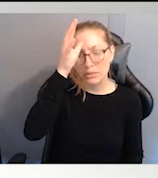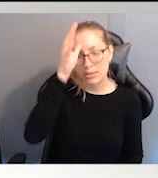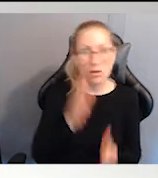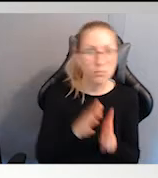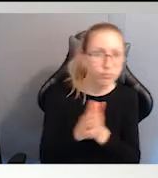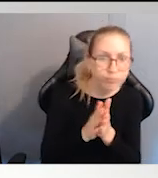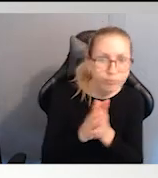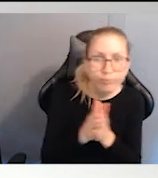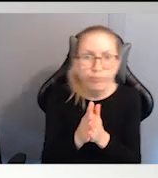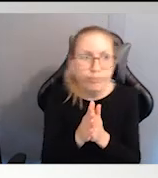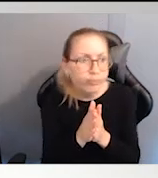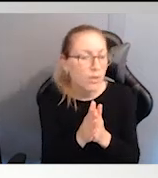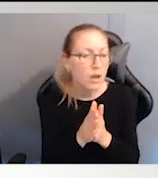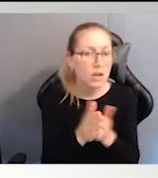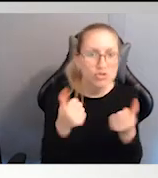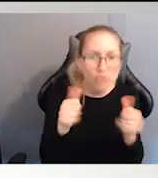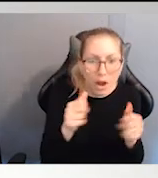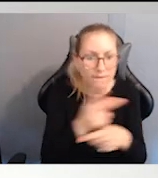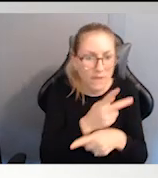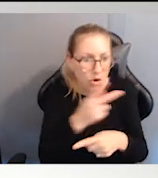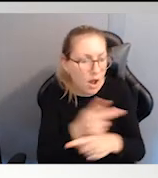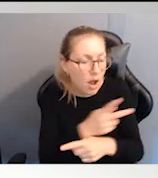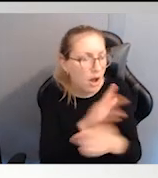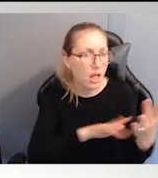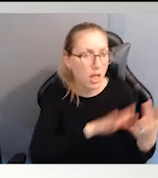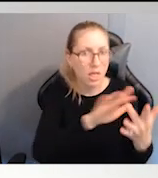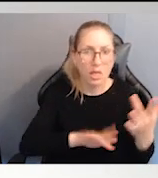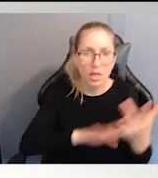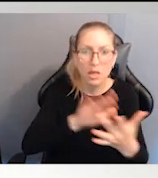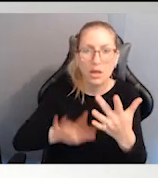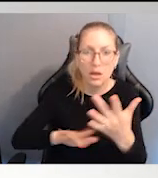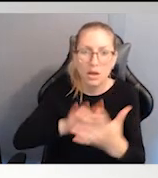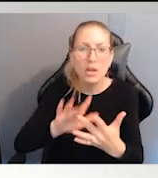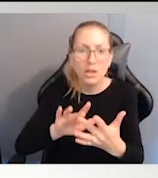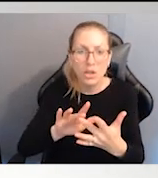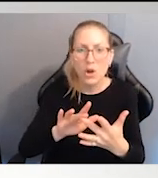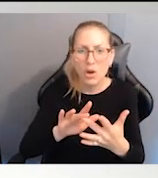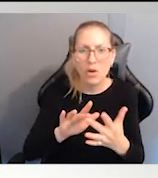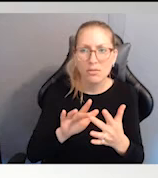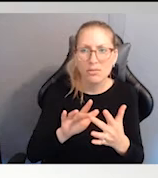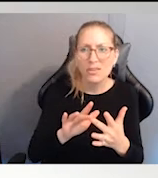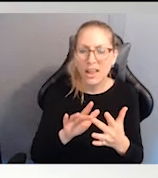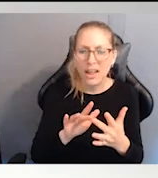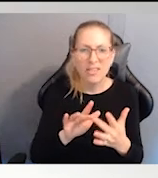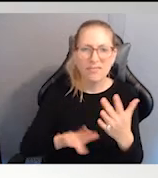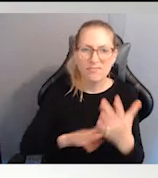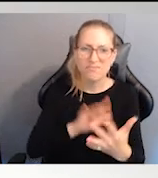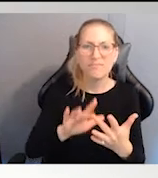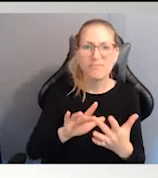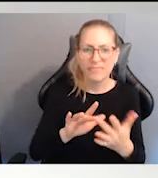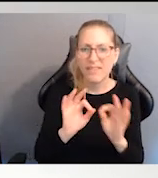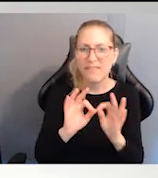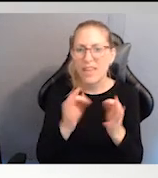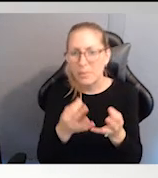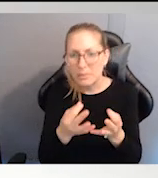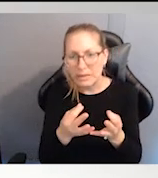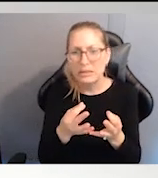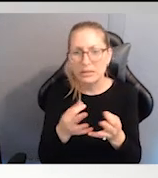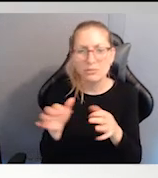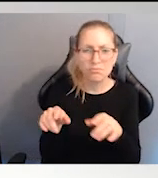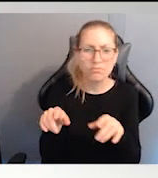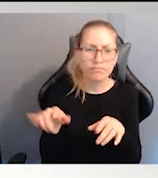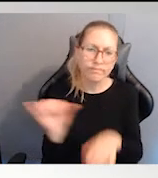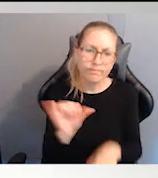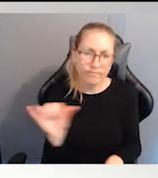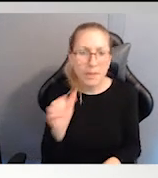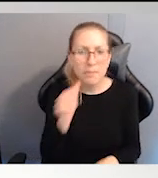go-getters, reaching out, they started to reach out to people like my, families like my sister. But it's because of people in the community